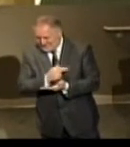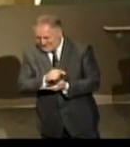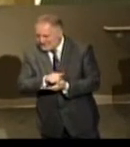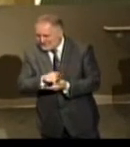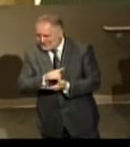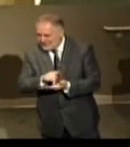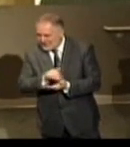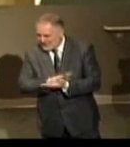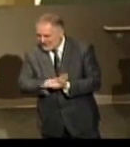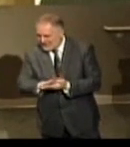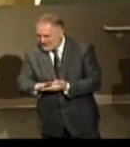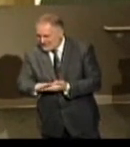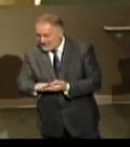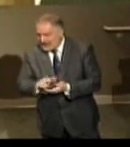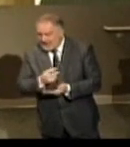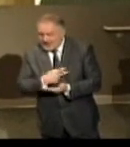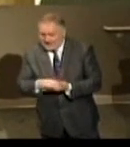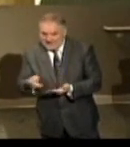tests.